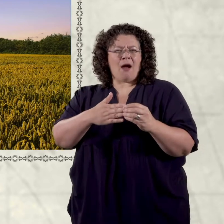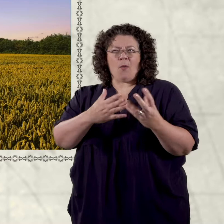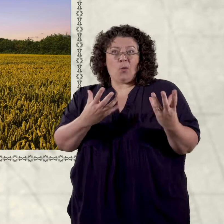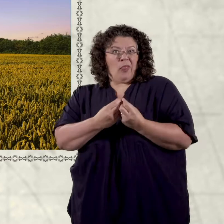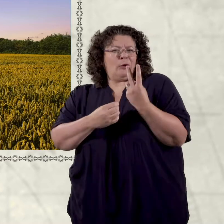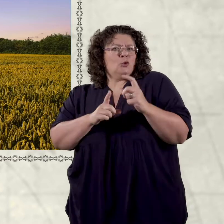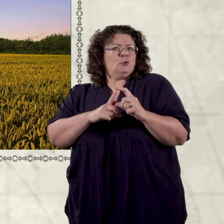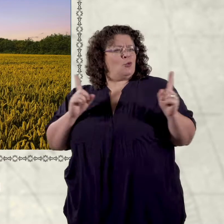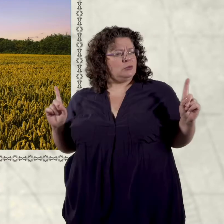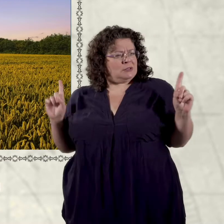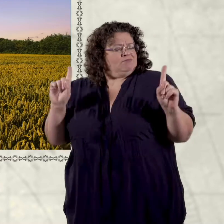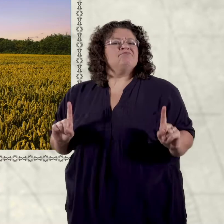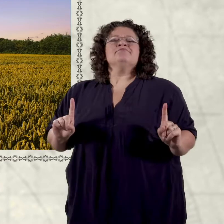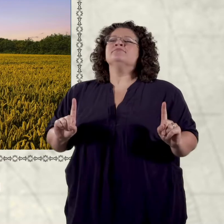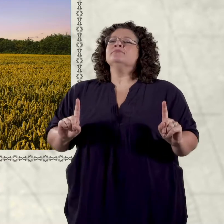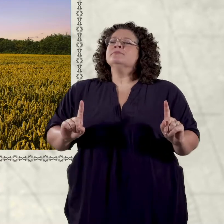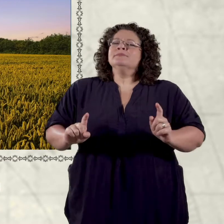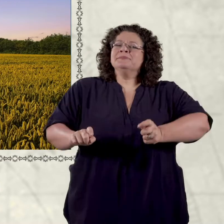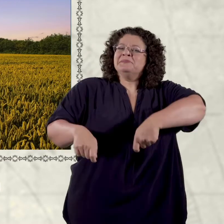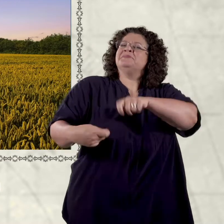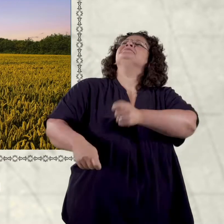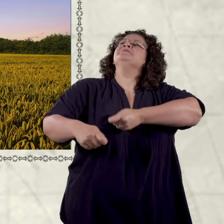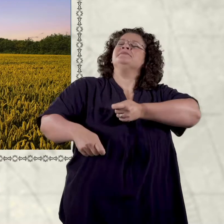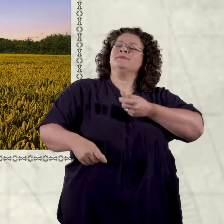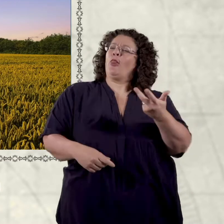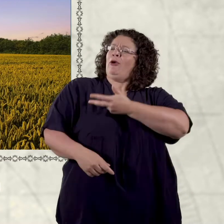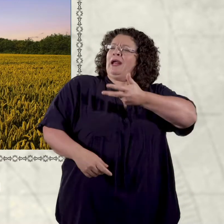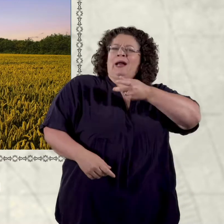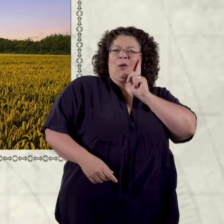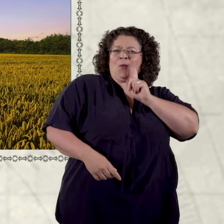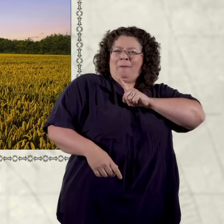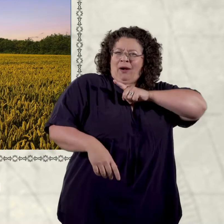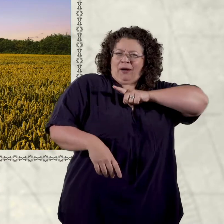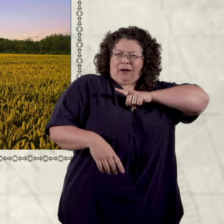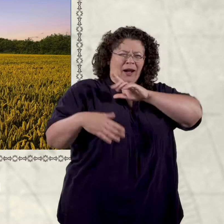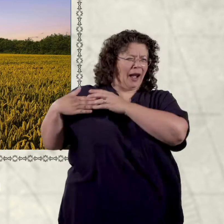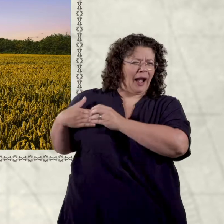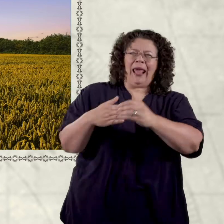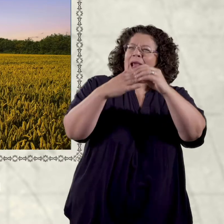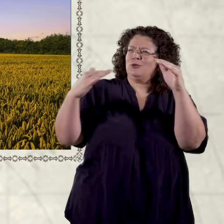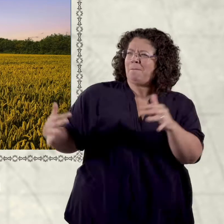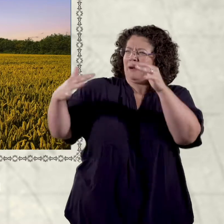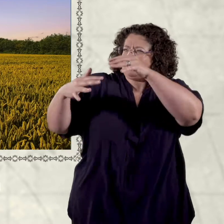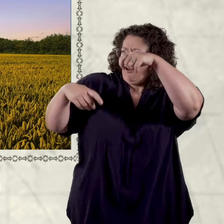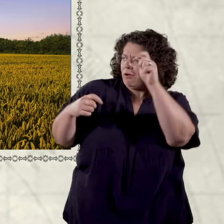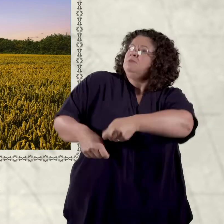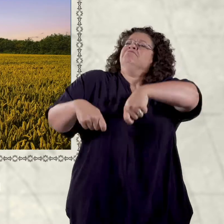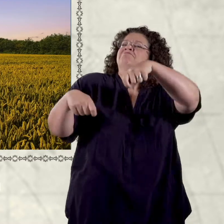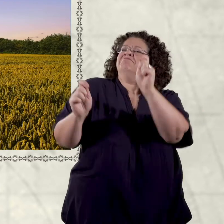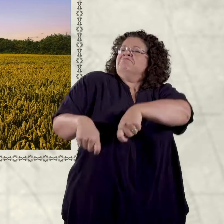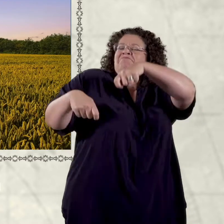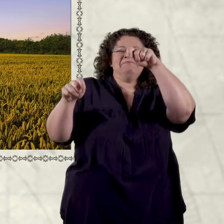by me. As three, three women leading our people to battle.